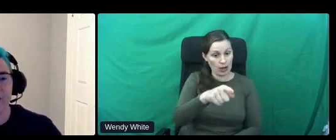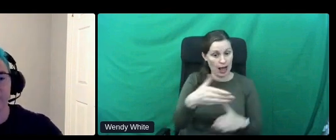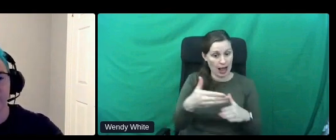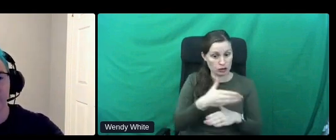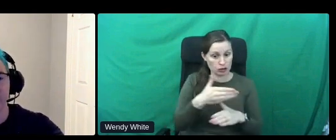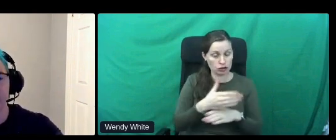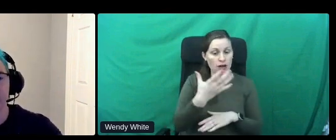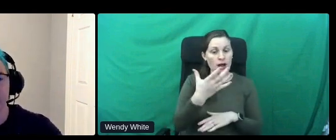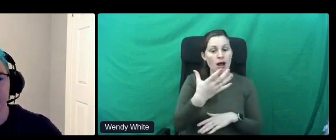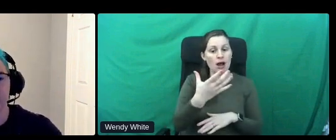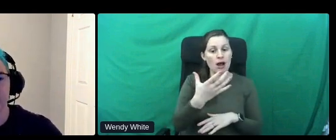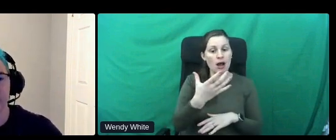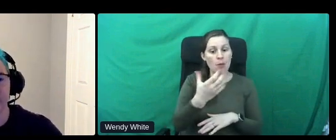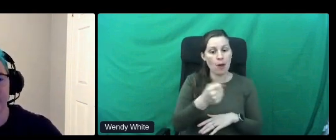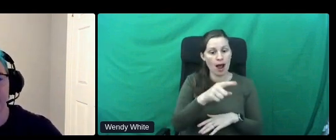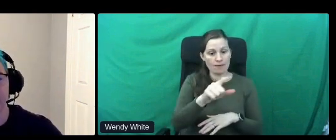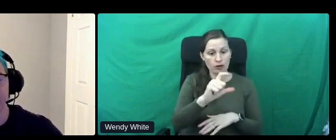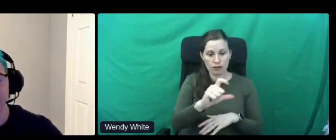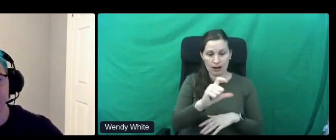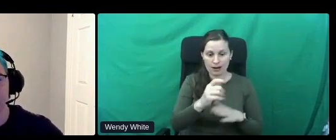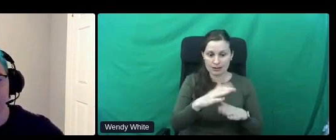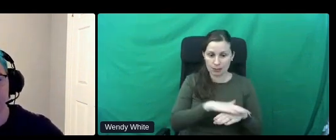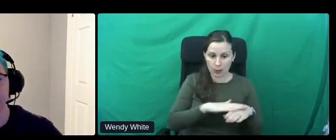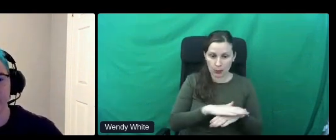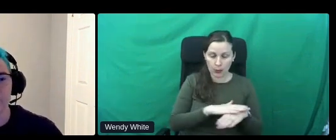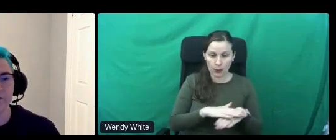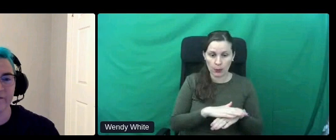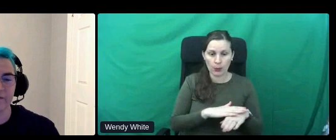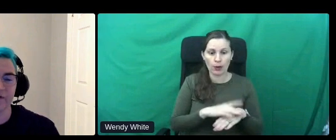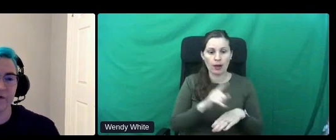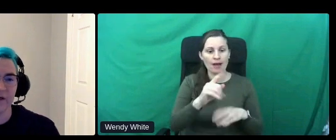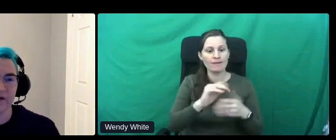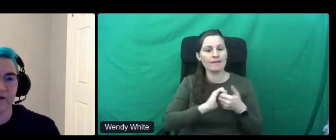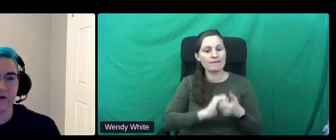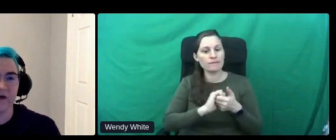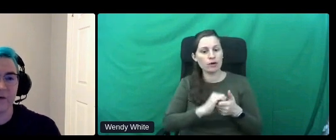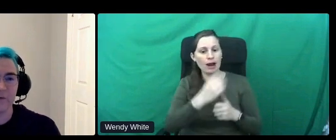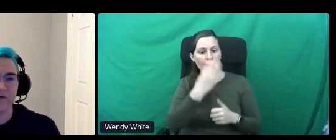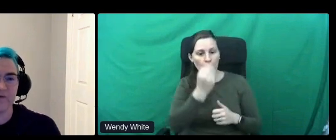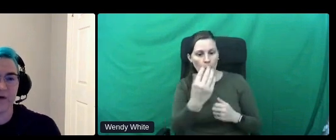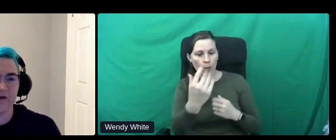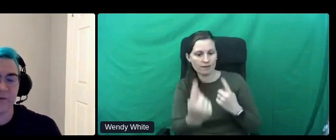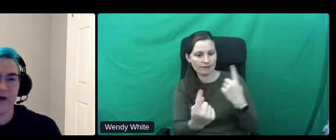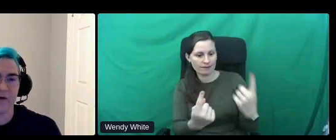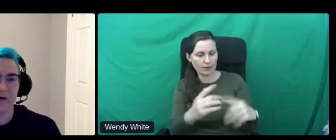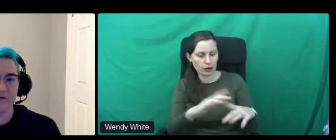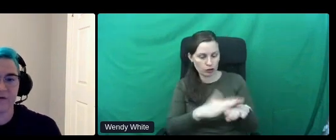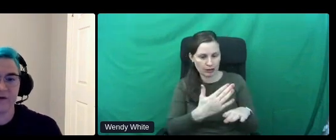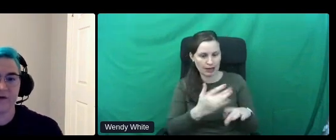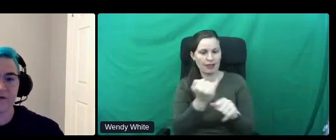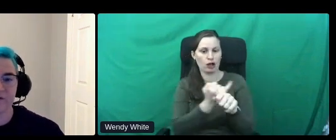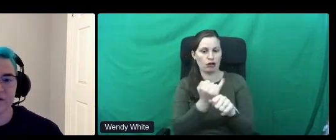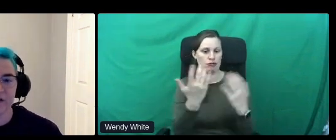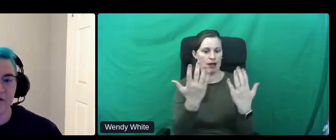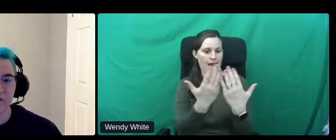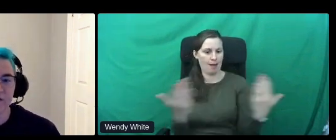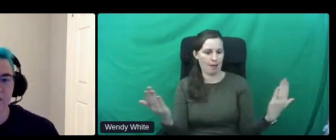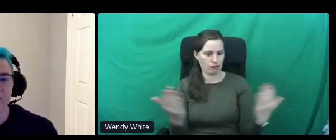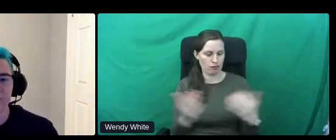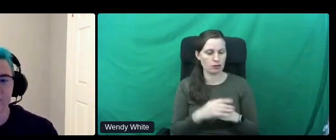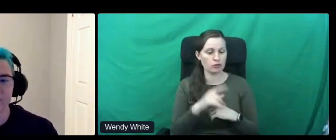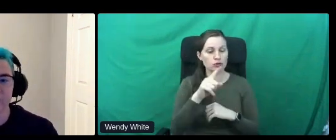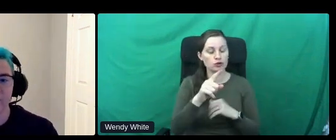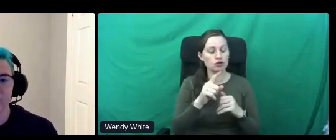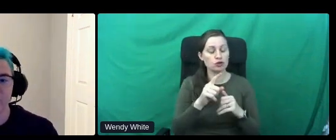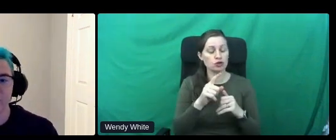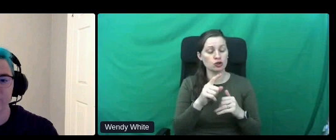Here we have Kratos is blue. We've got these two nice little friendly wolves, which are green, and we've grayed out the background. So to increase